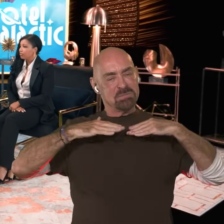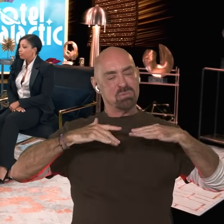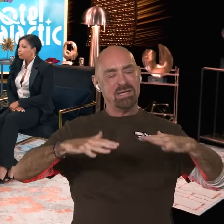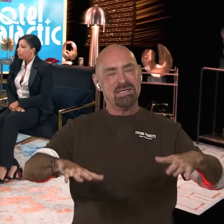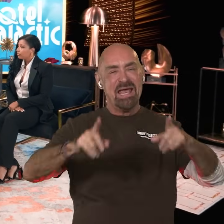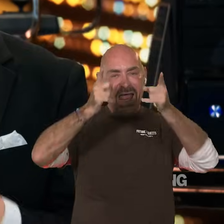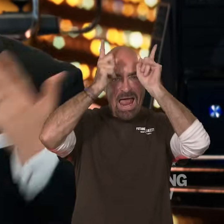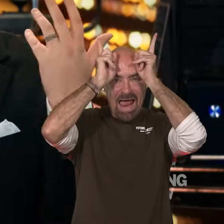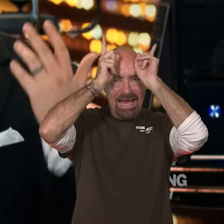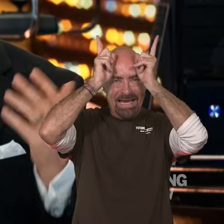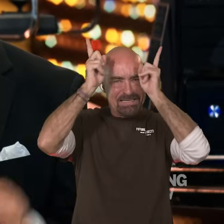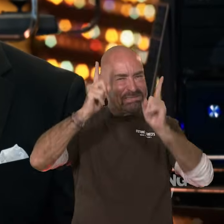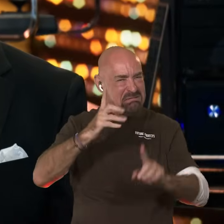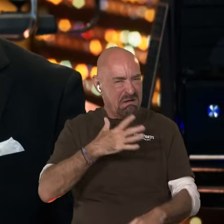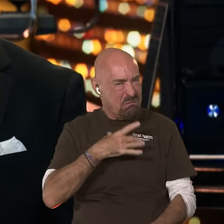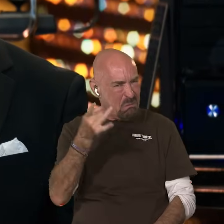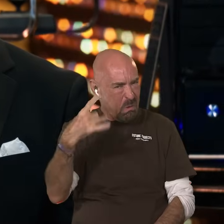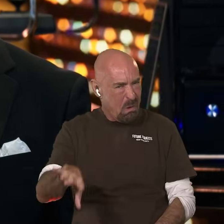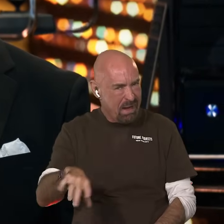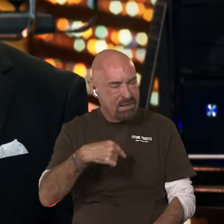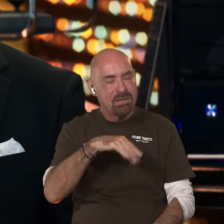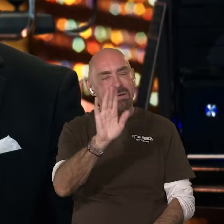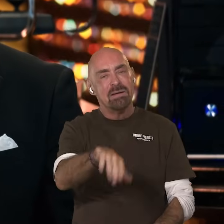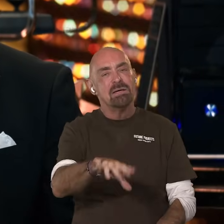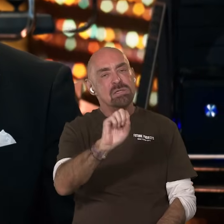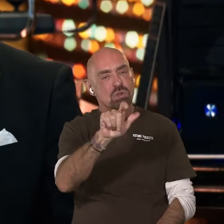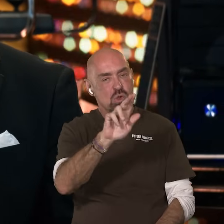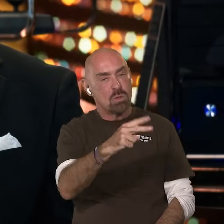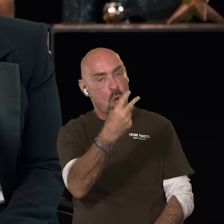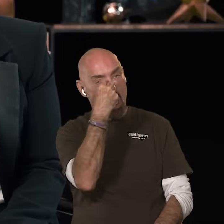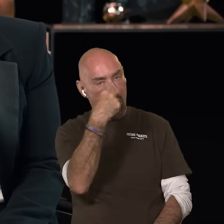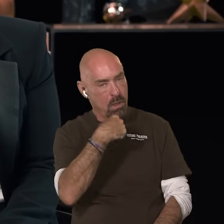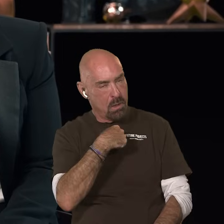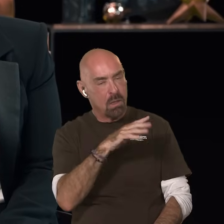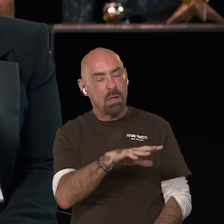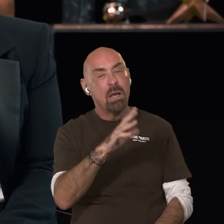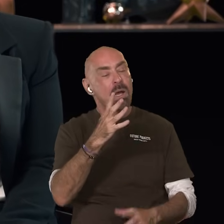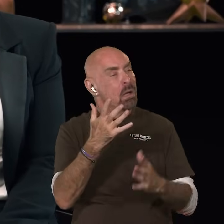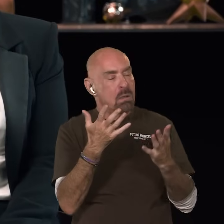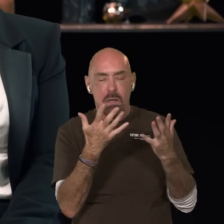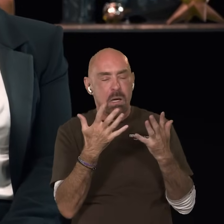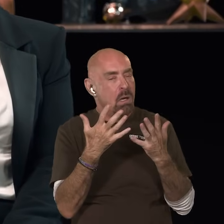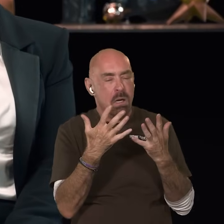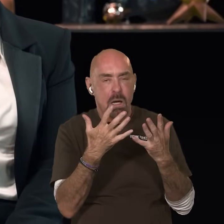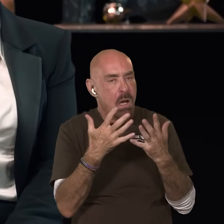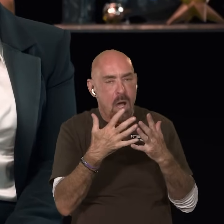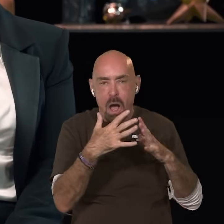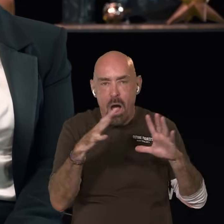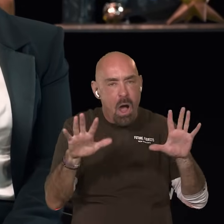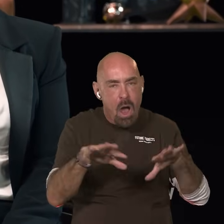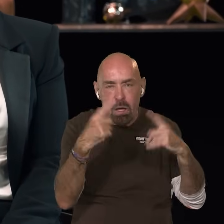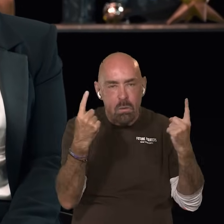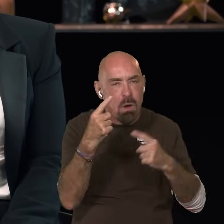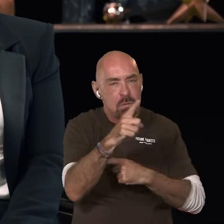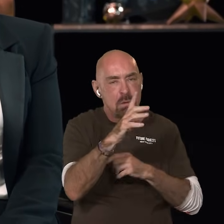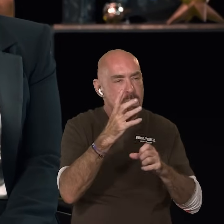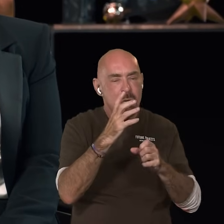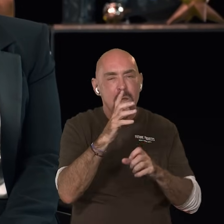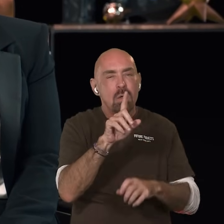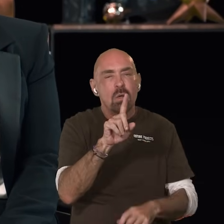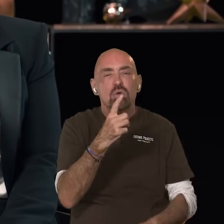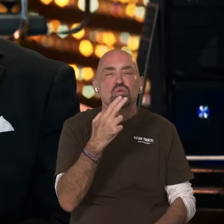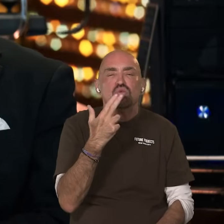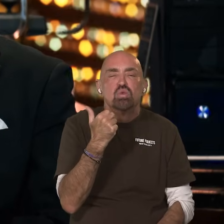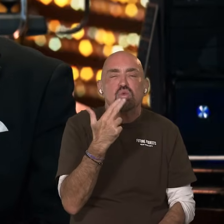interdimensional species tastes. I don't know. What do you think, Mika? Sean, look at me. If anybody can create the cutest bed